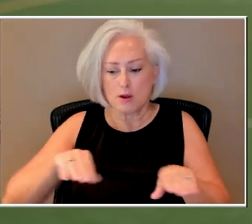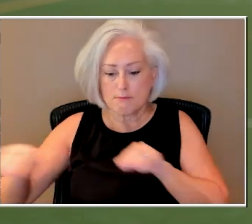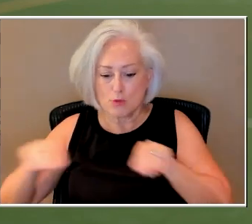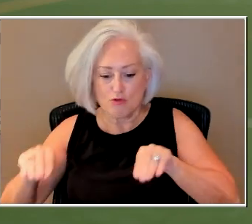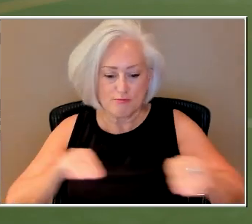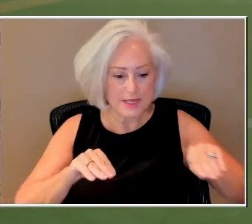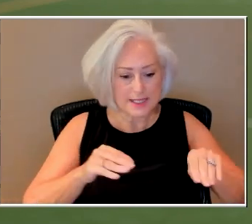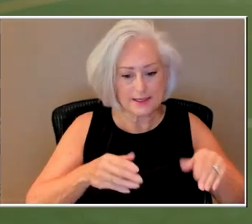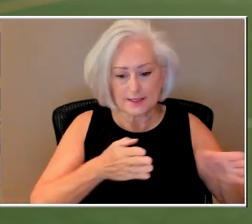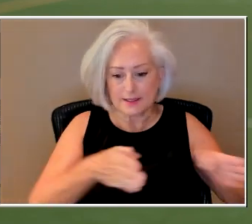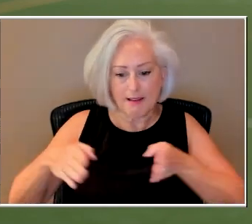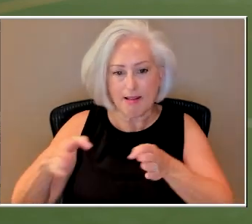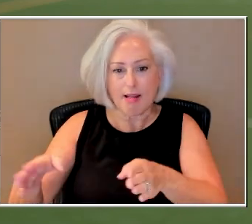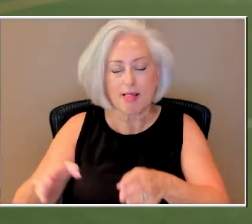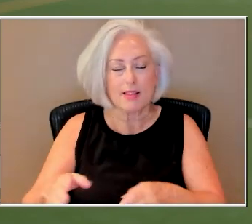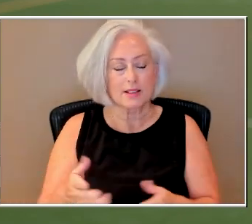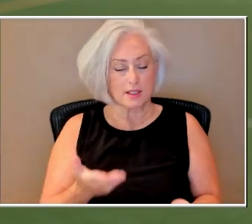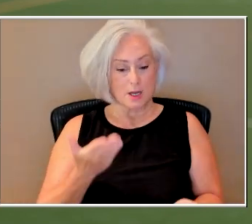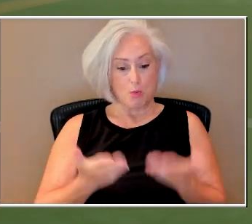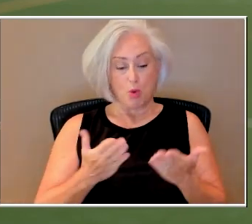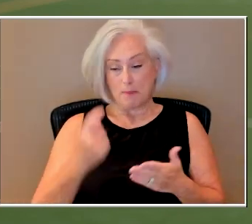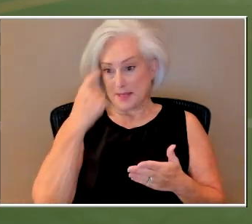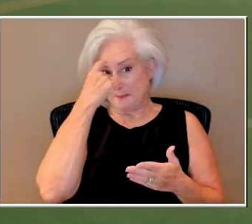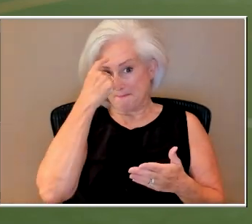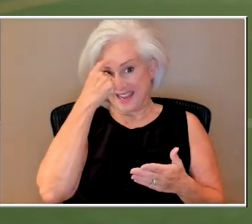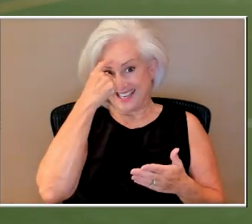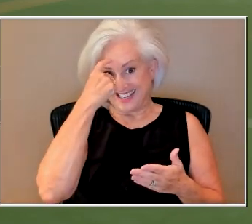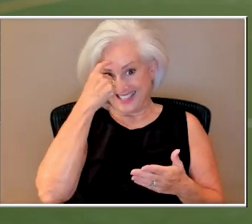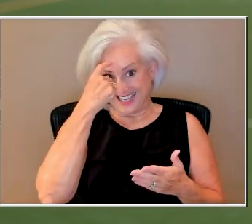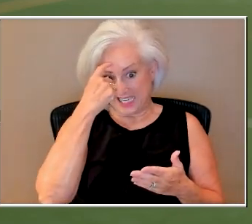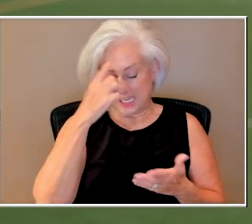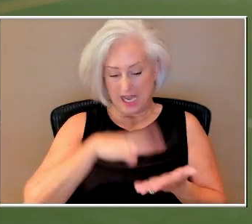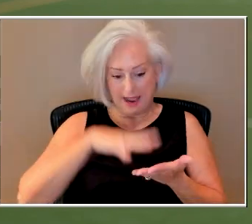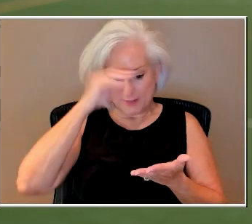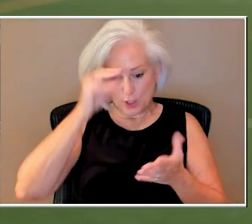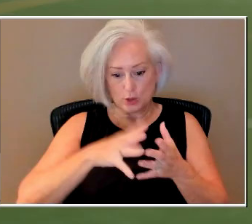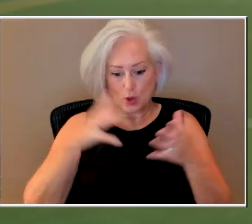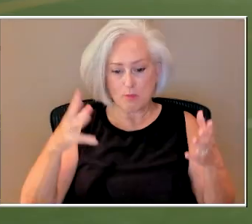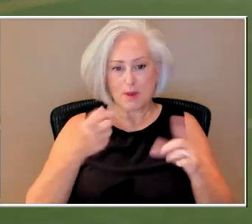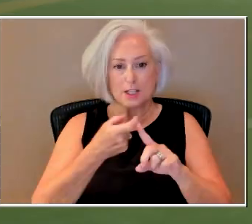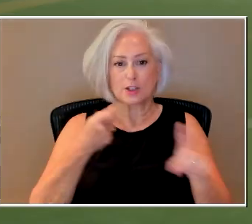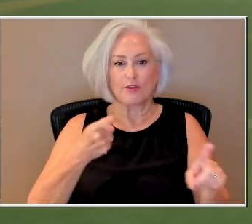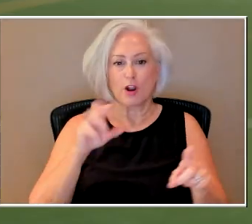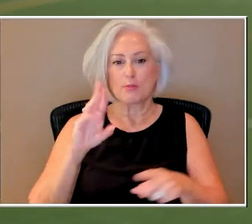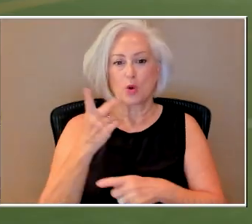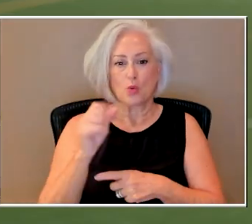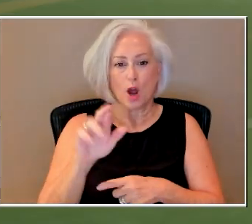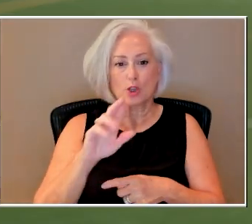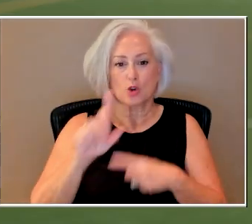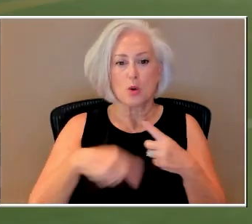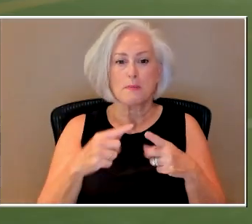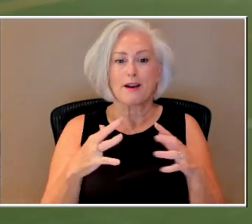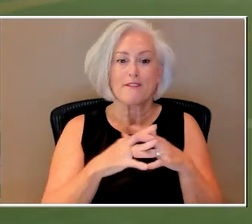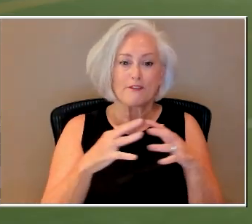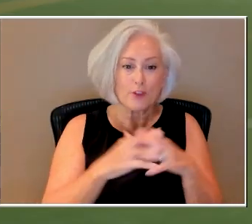Probably mentally, because I've learned so much about football from Roger. He's taught me how to be a student of the game, not just a